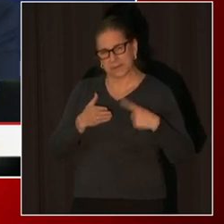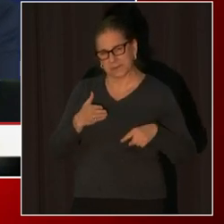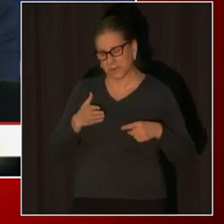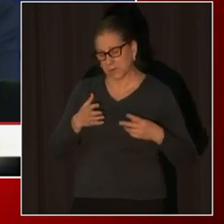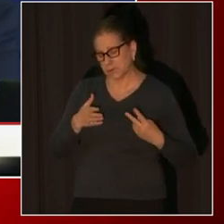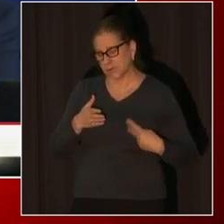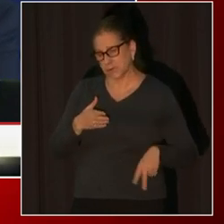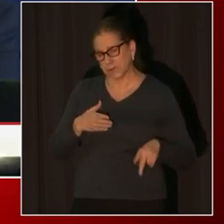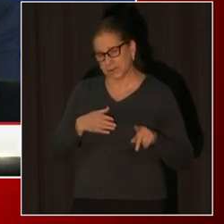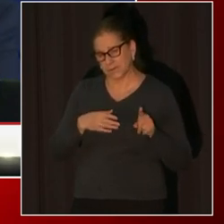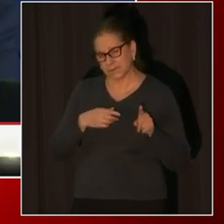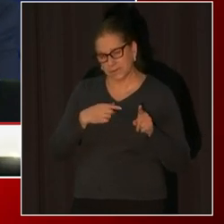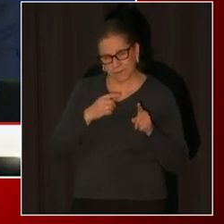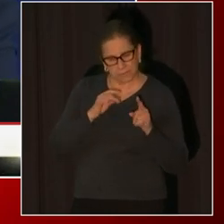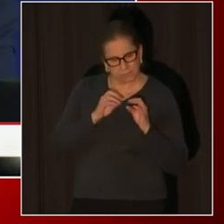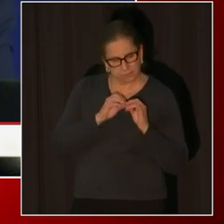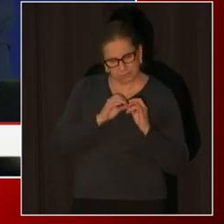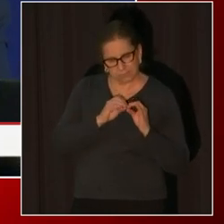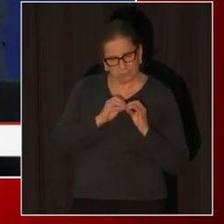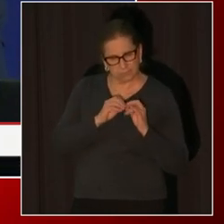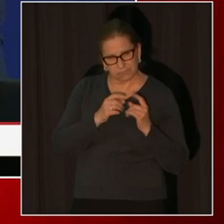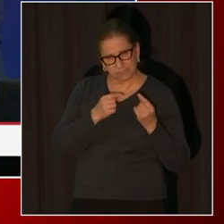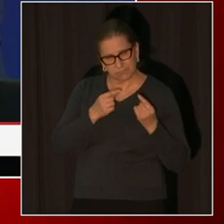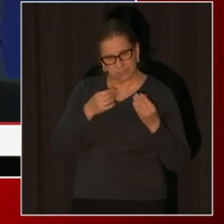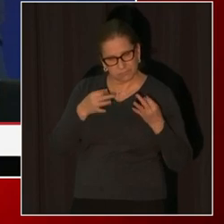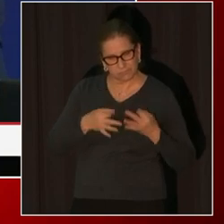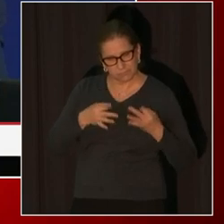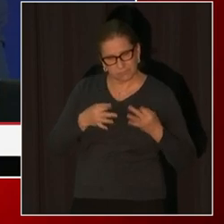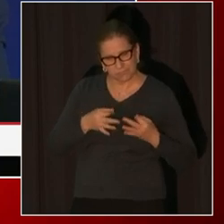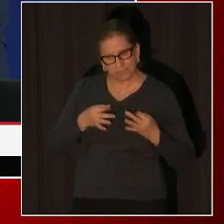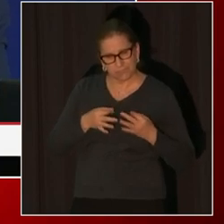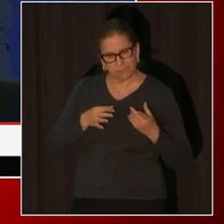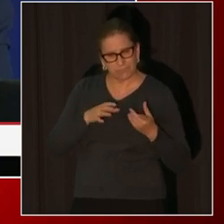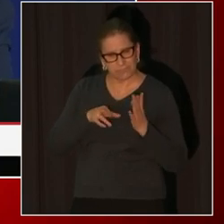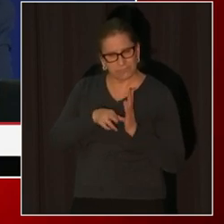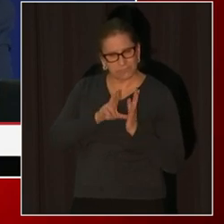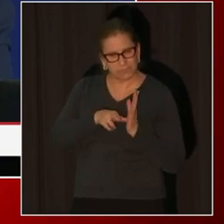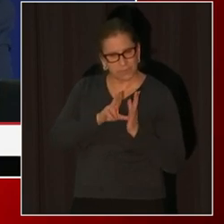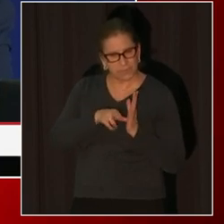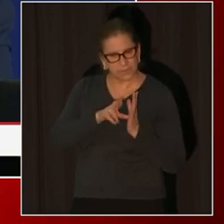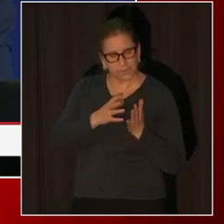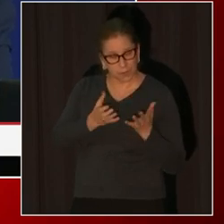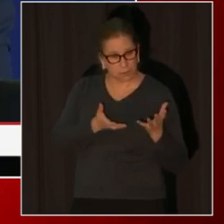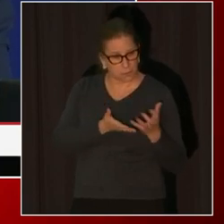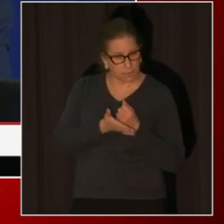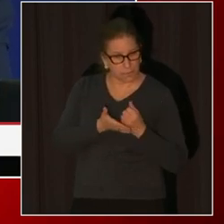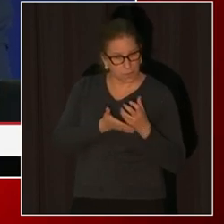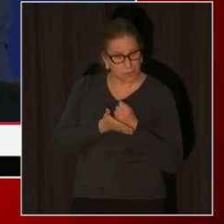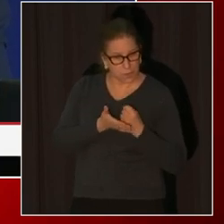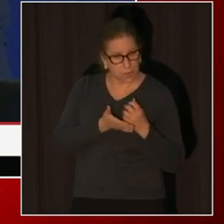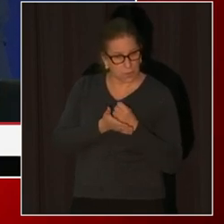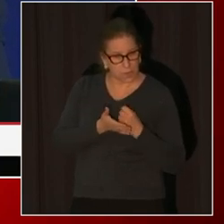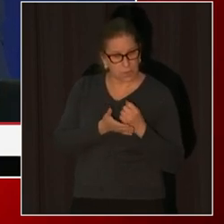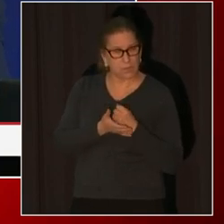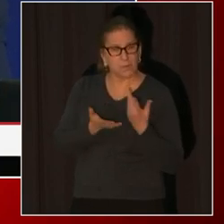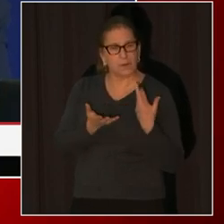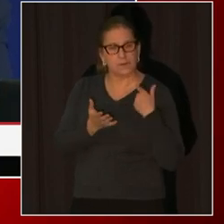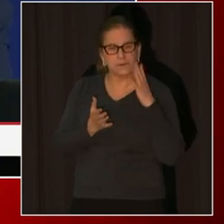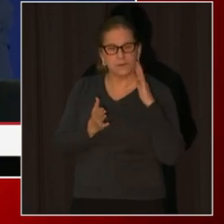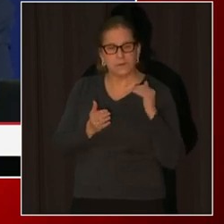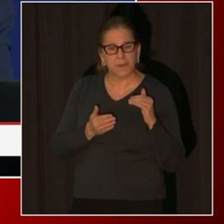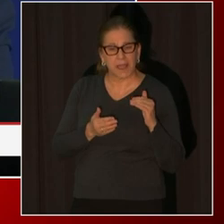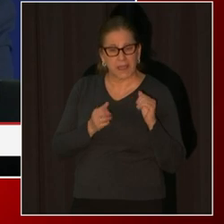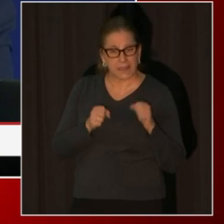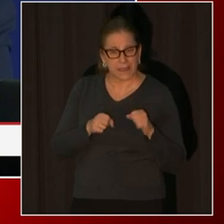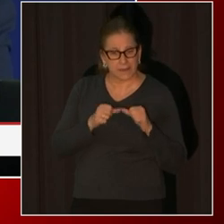on. There is the revenues are about the amount we expected, but if you turn it on, will it be able to sustain itself? Because you don't want to turn